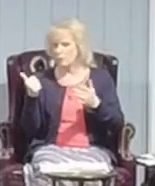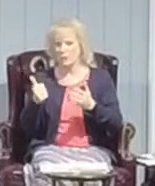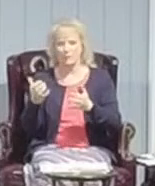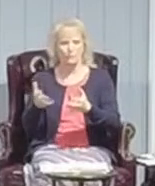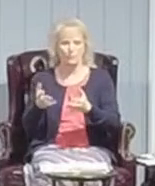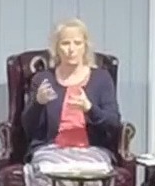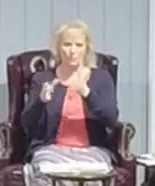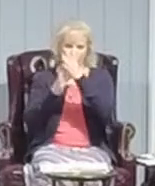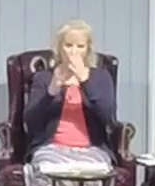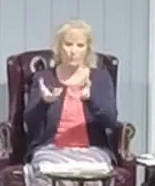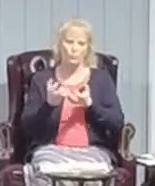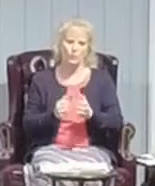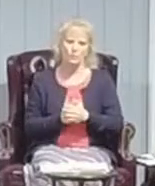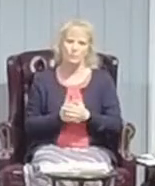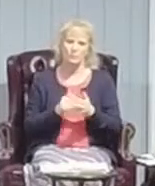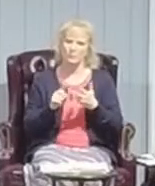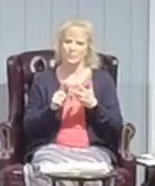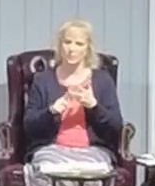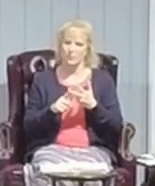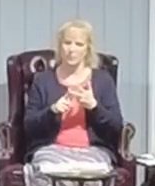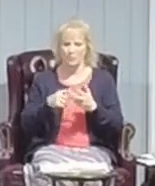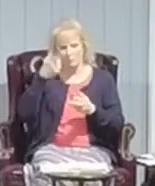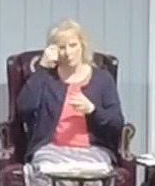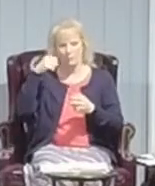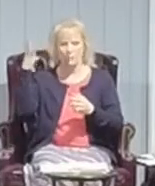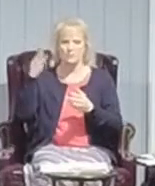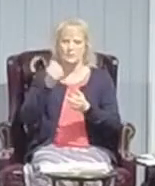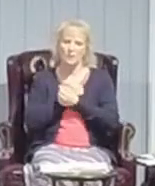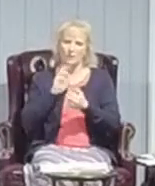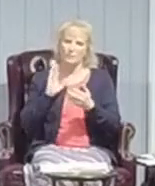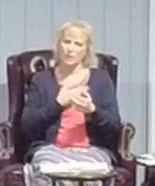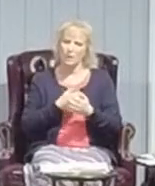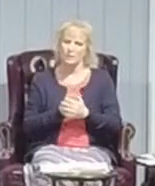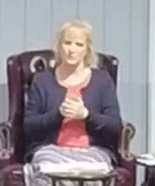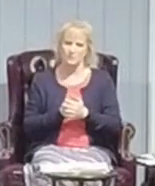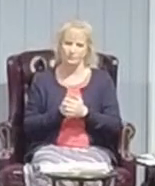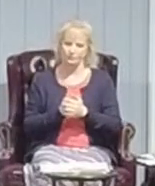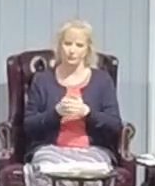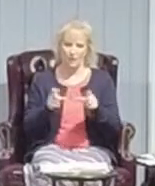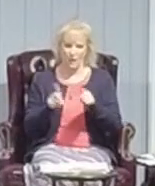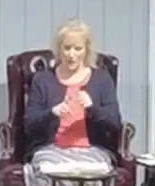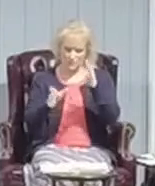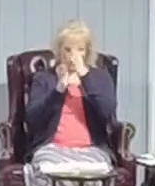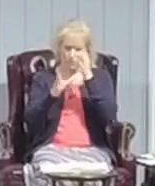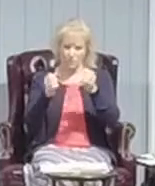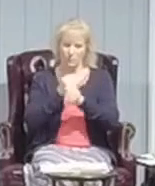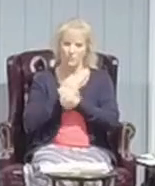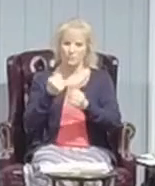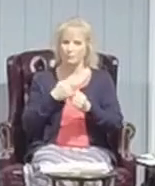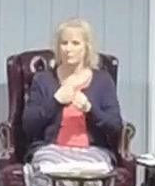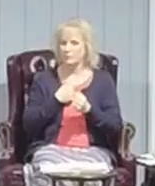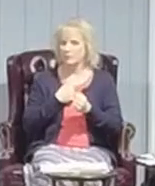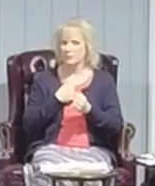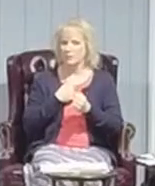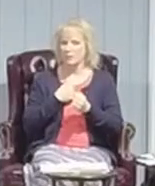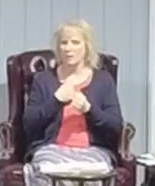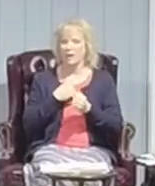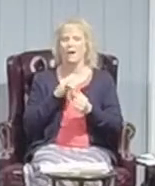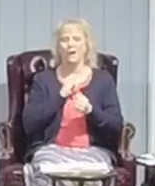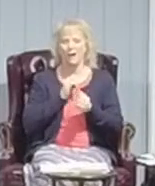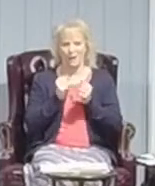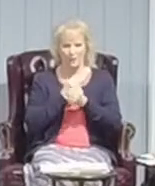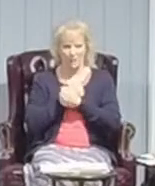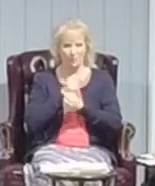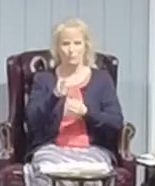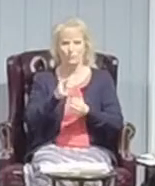well, because he loves us. In John 15, 9, it says, "As the Father hath loved me, so have I loved